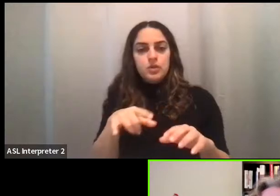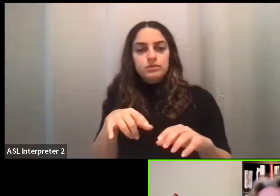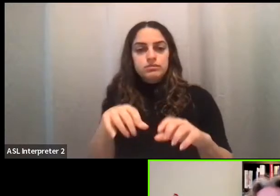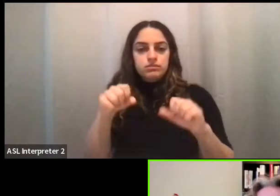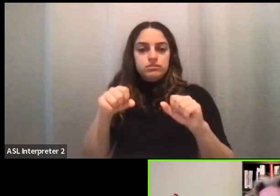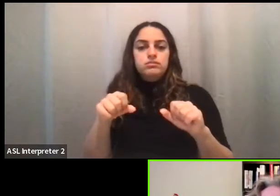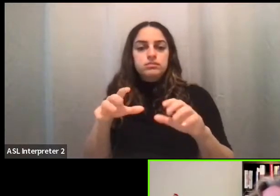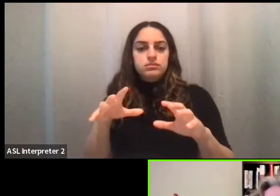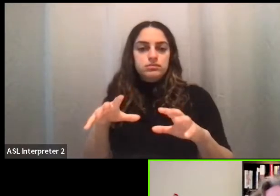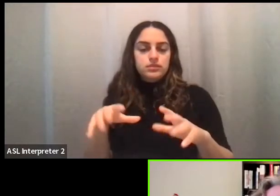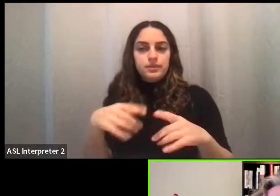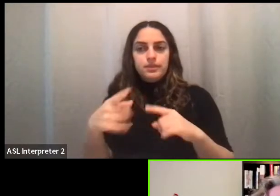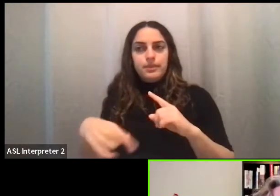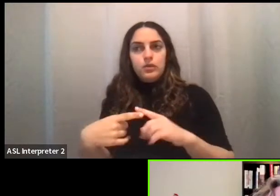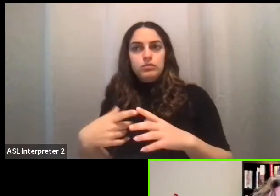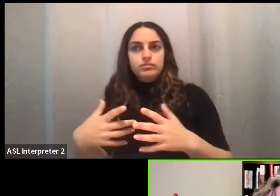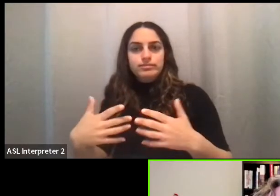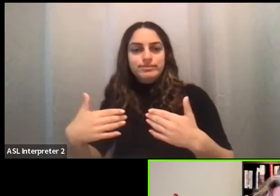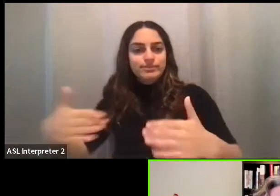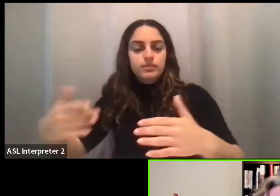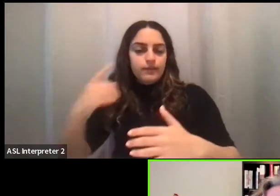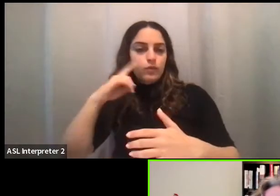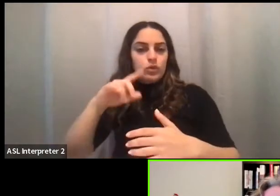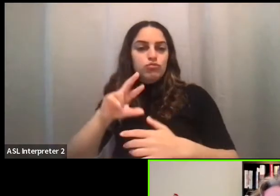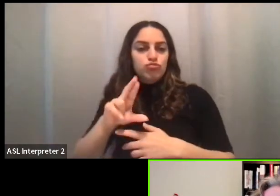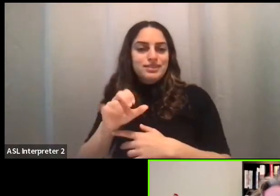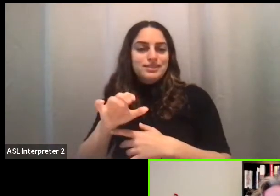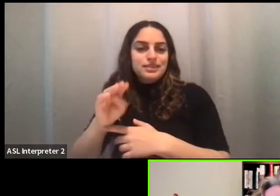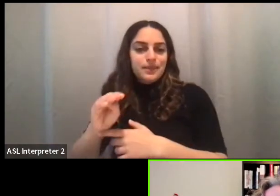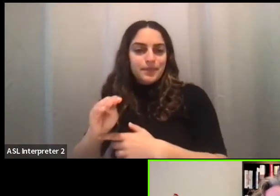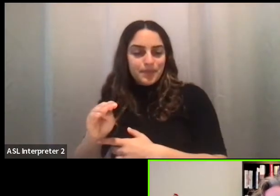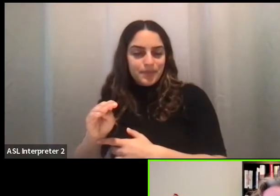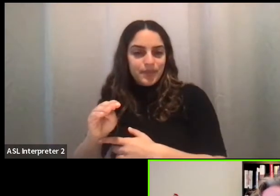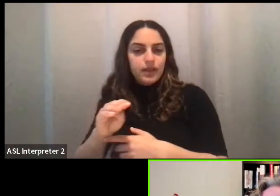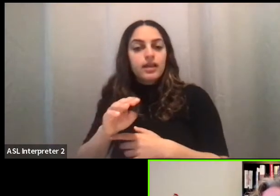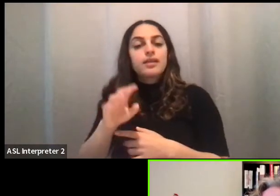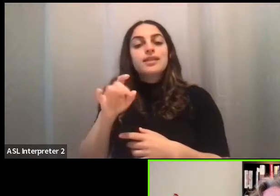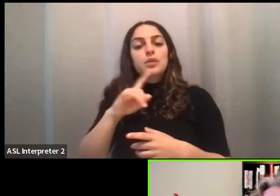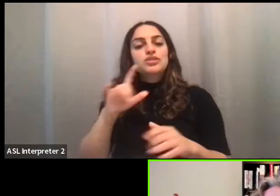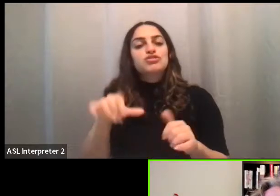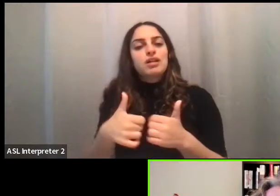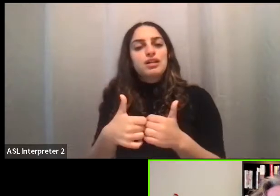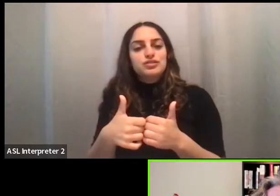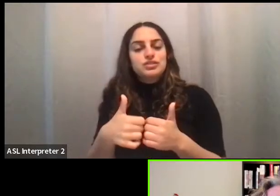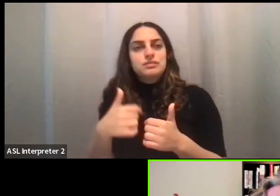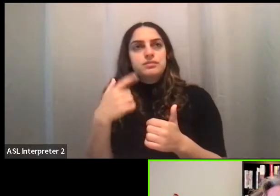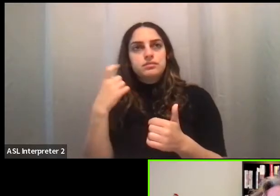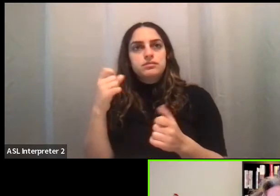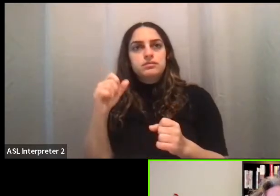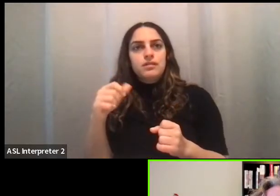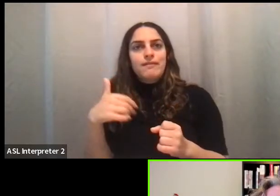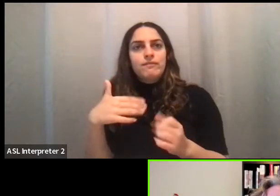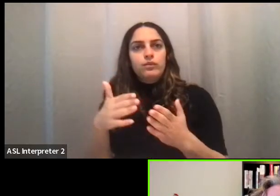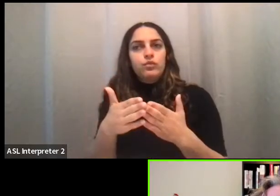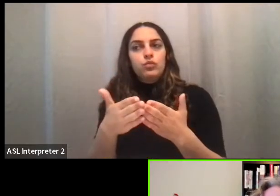it was a very challenging issue because it while there was widespread political